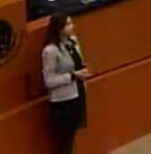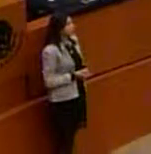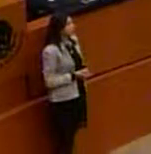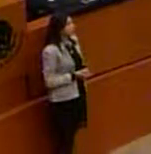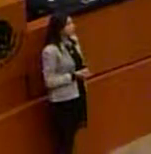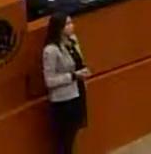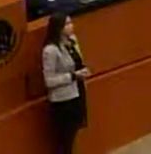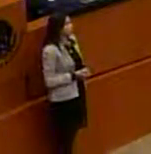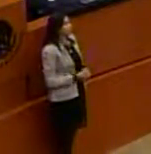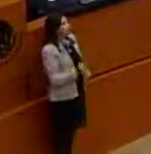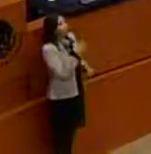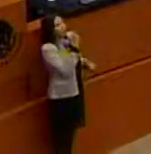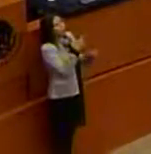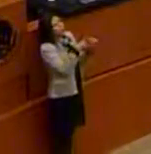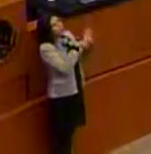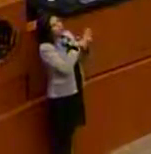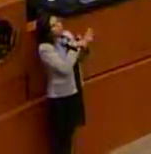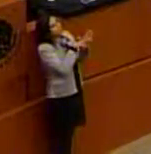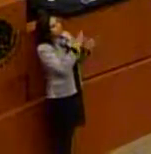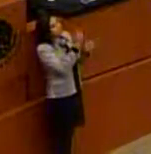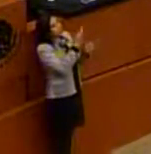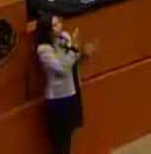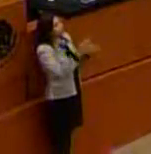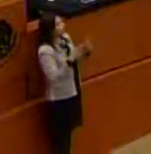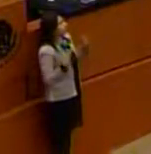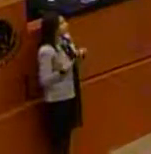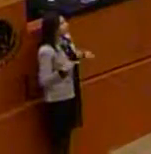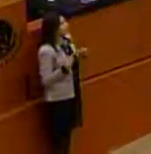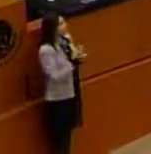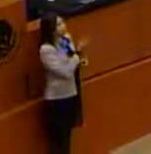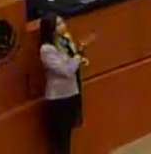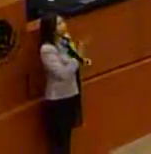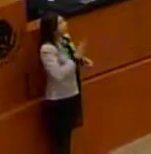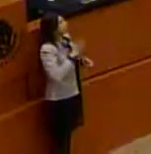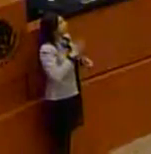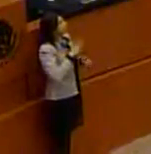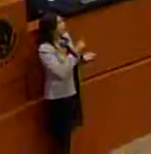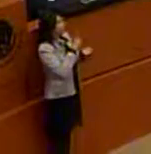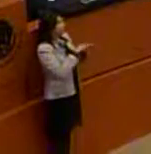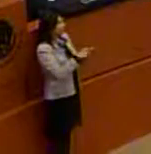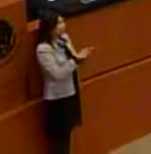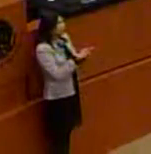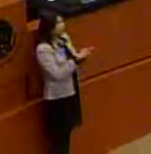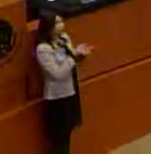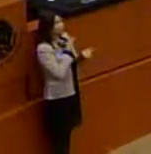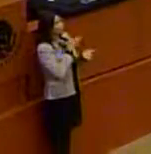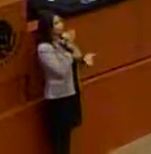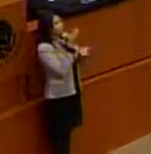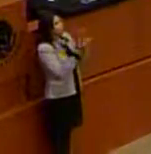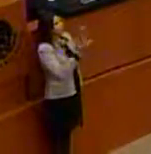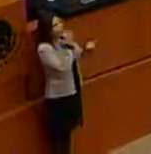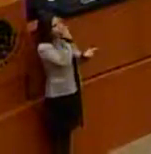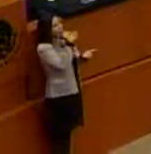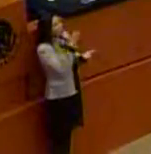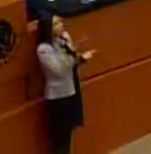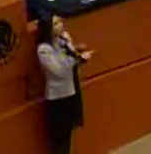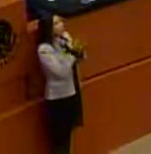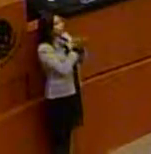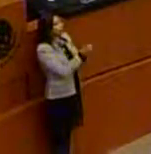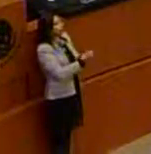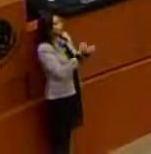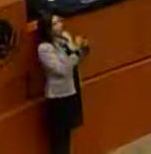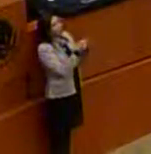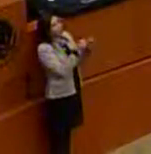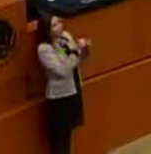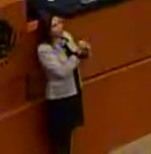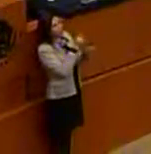this fact is that 50% of the people who would have the right to demand some kind of social security payment in Switzerland,